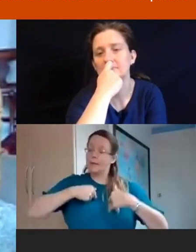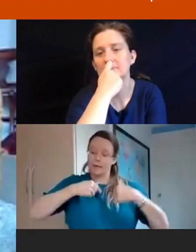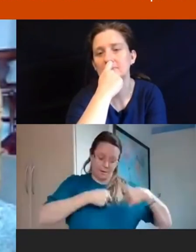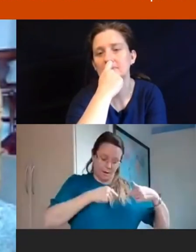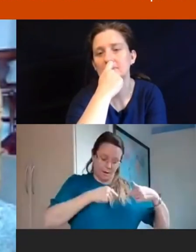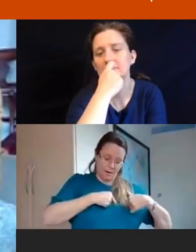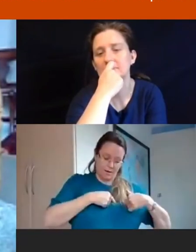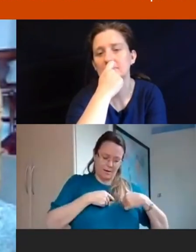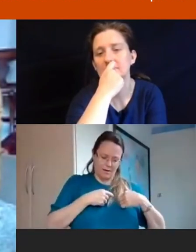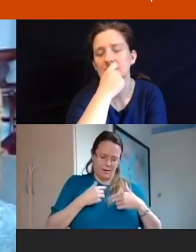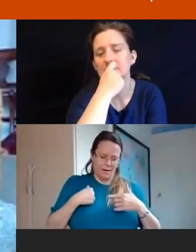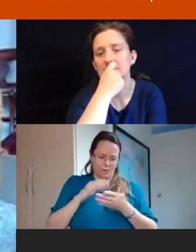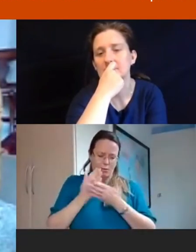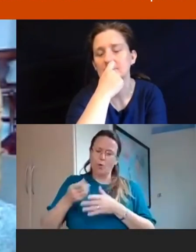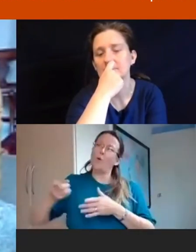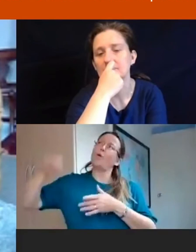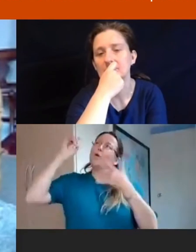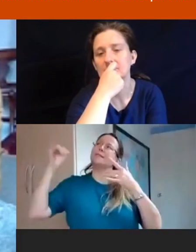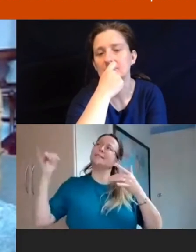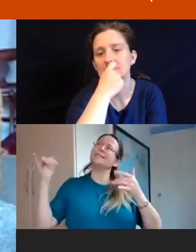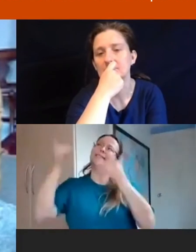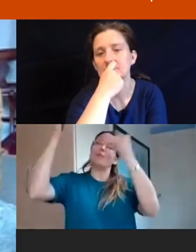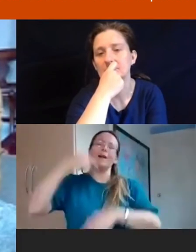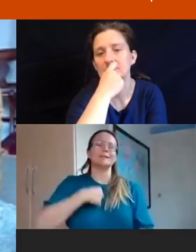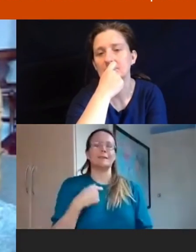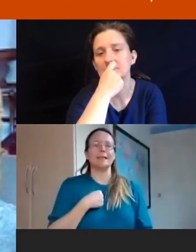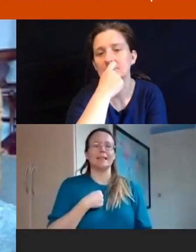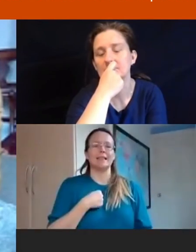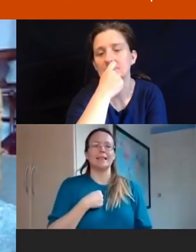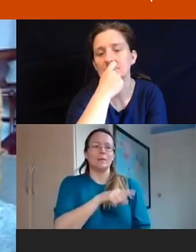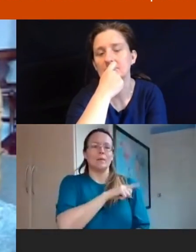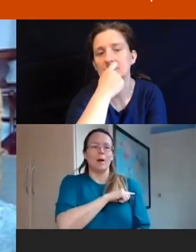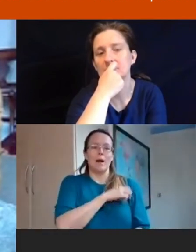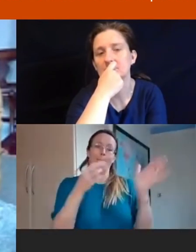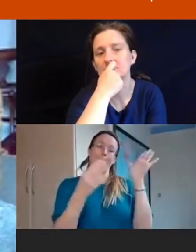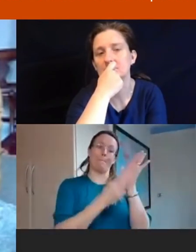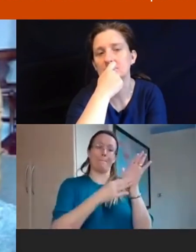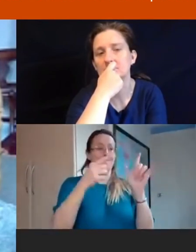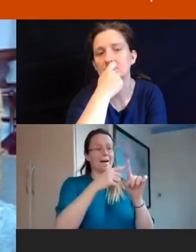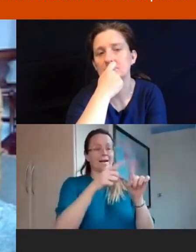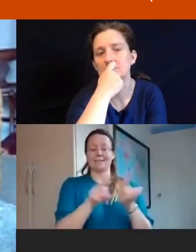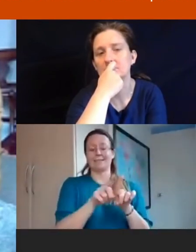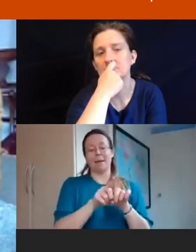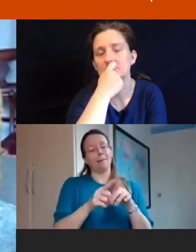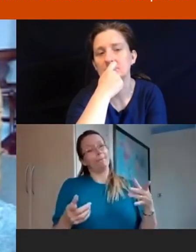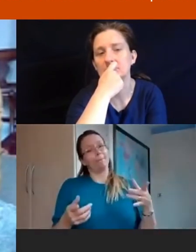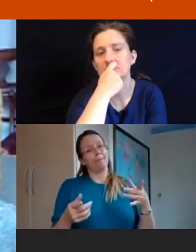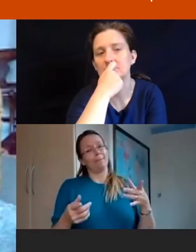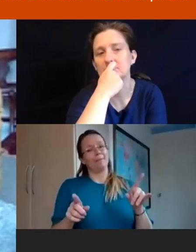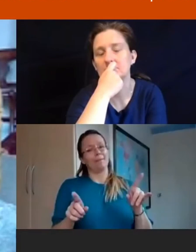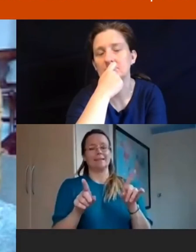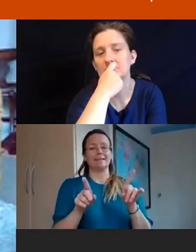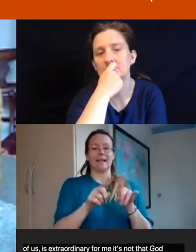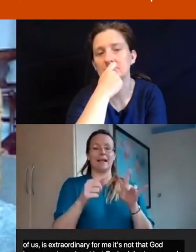me. And my me is written in capitals, just as I am what I